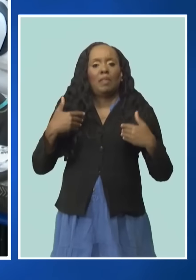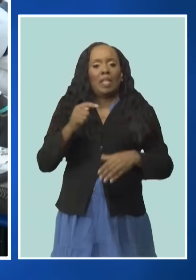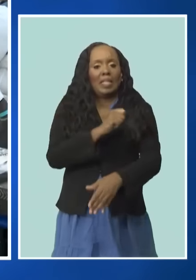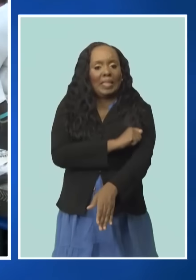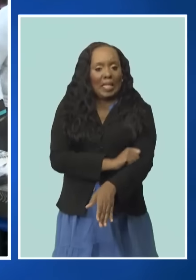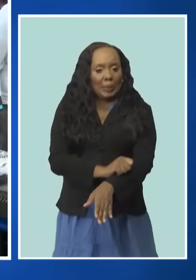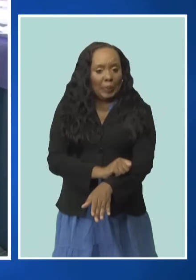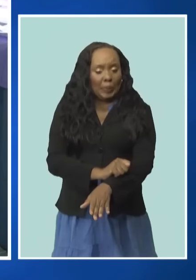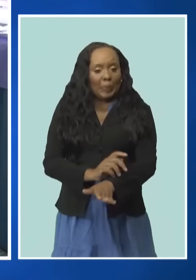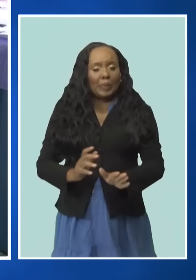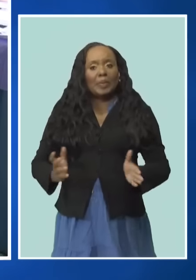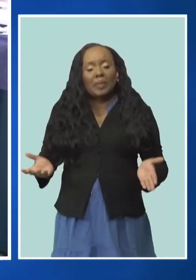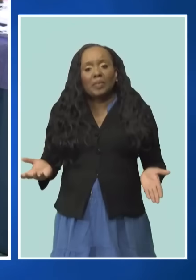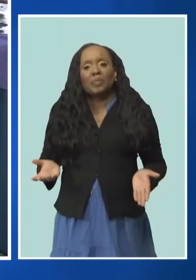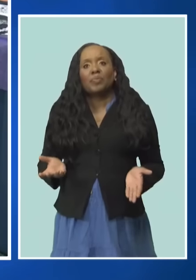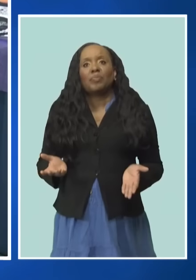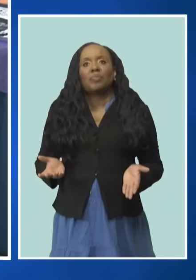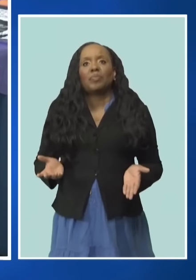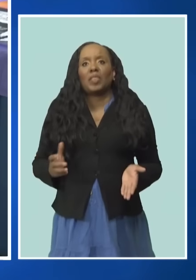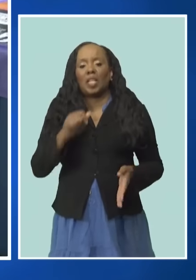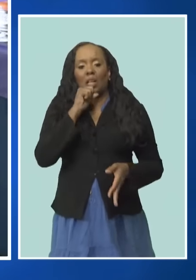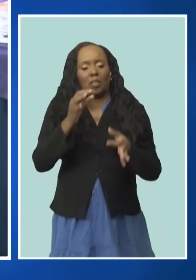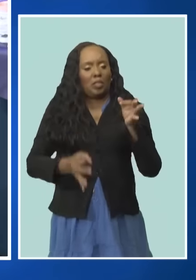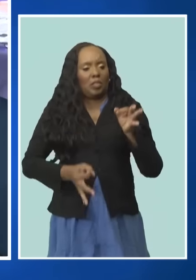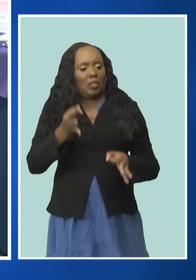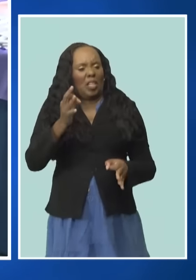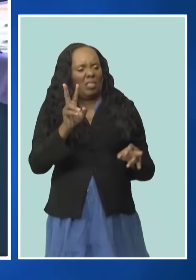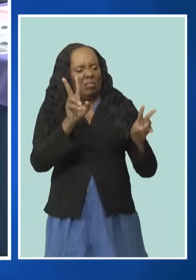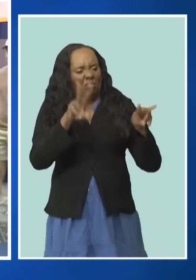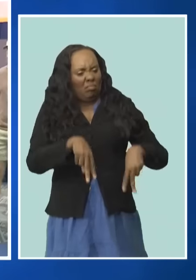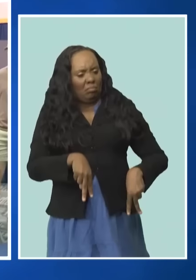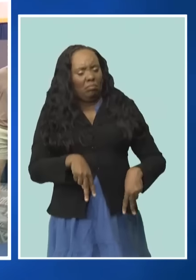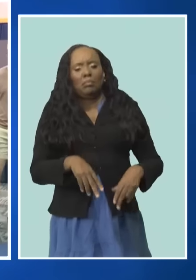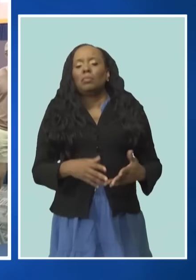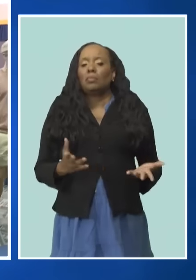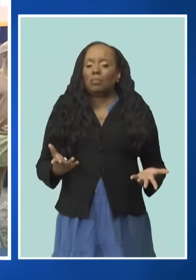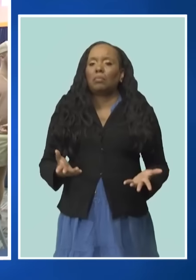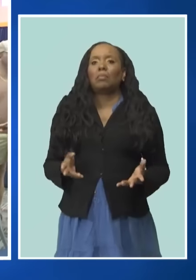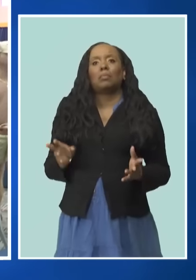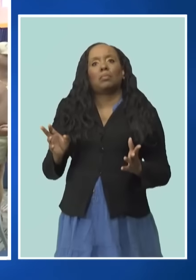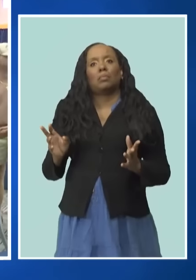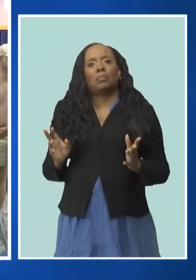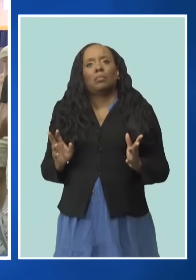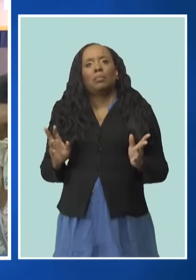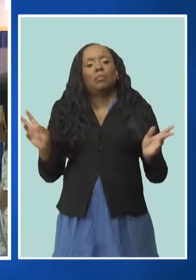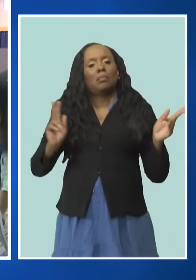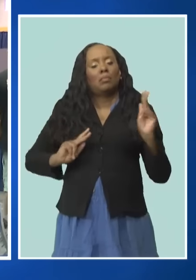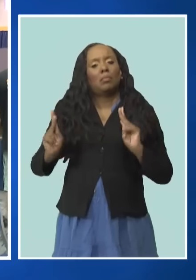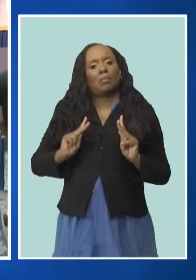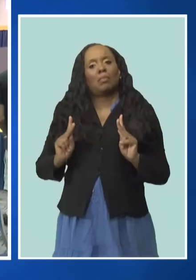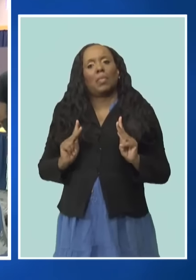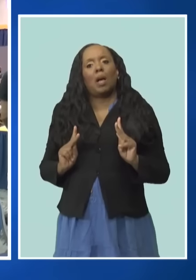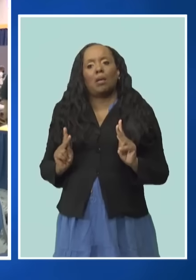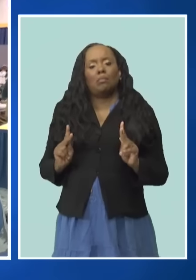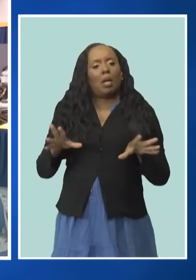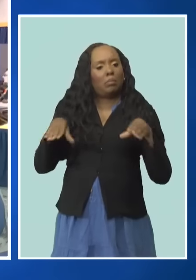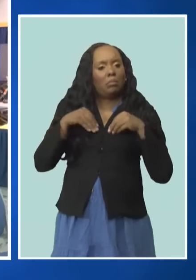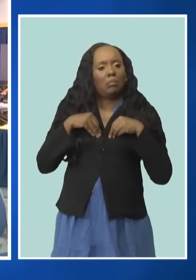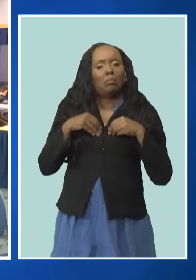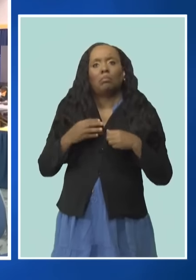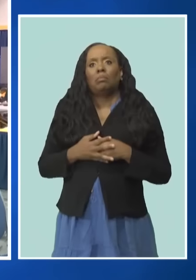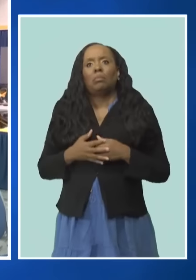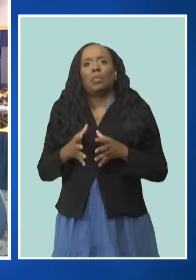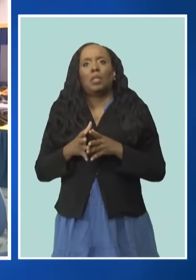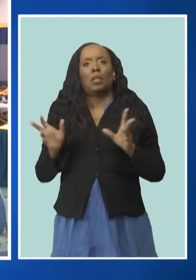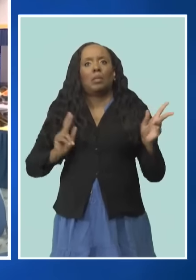they tend to not judge your appearance and your talent. And a lot of creatives express themselves